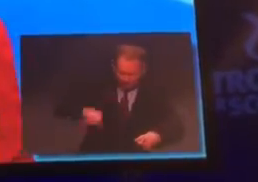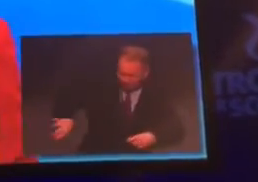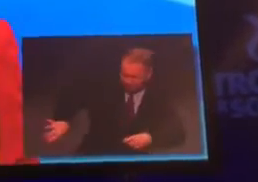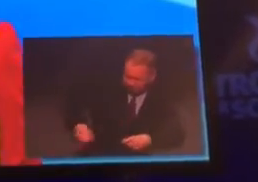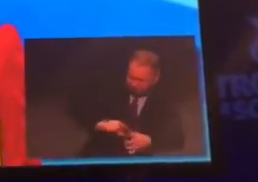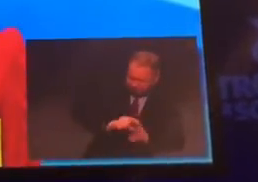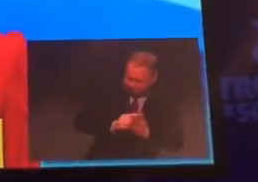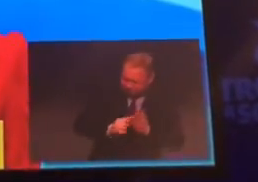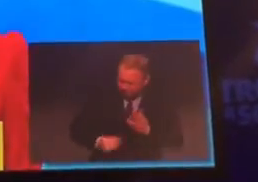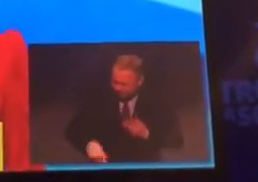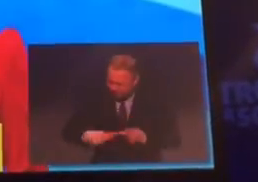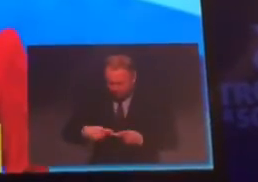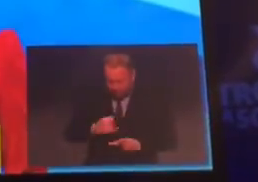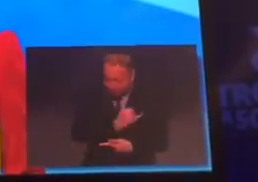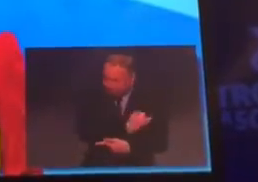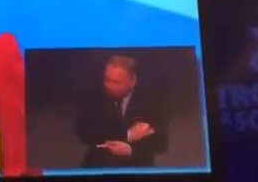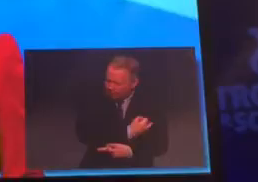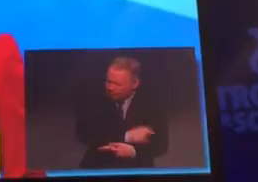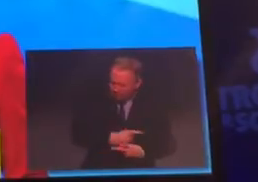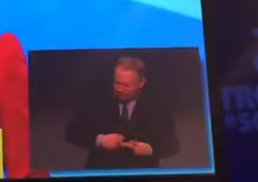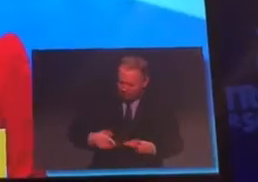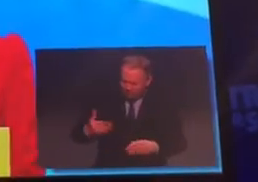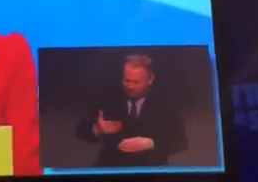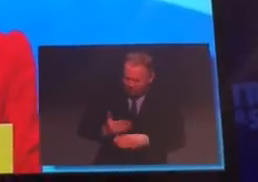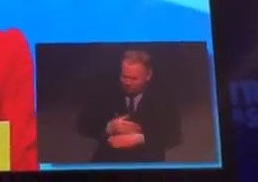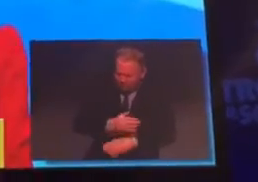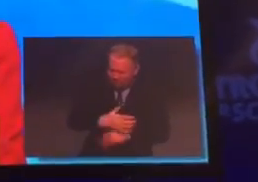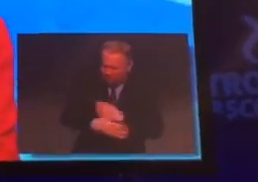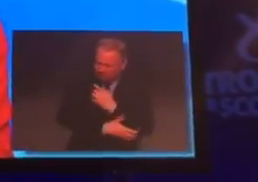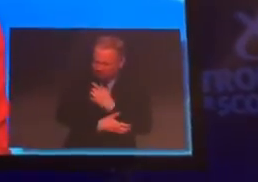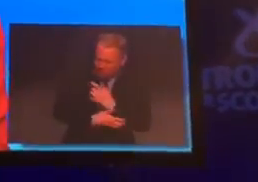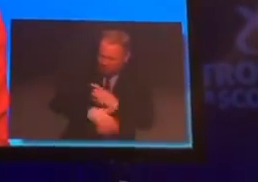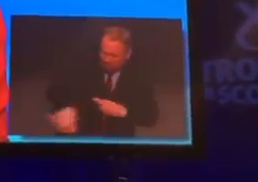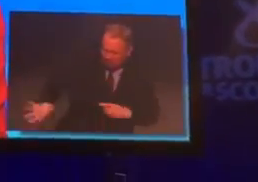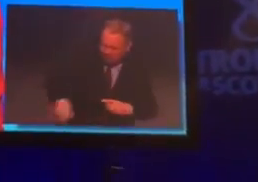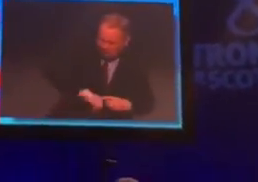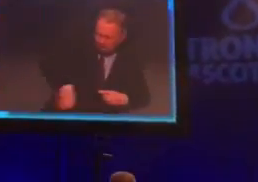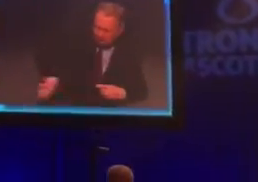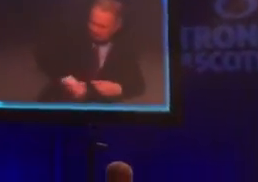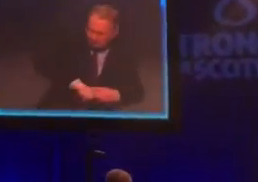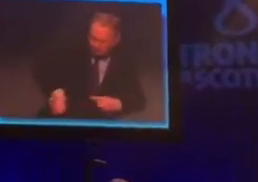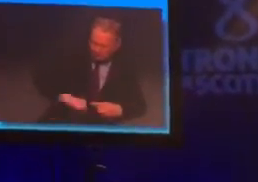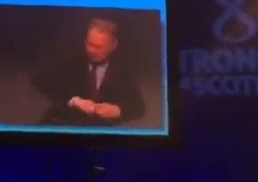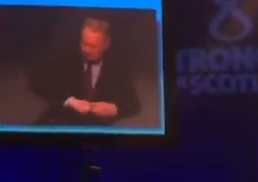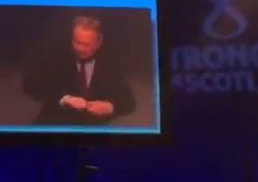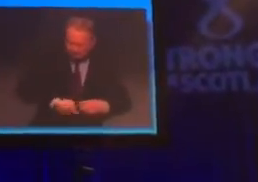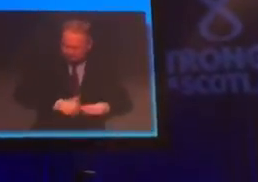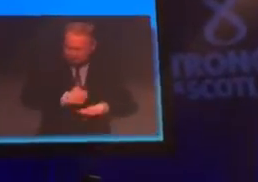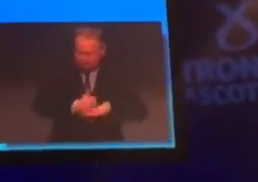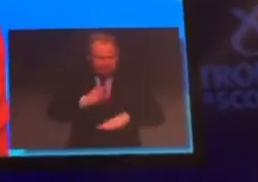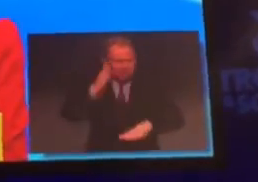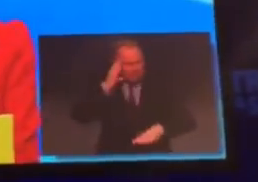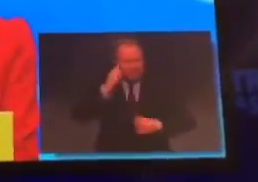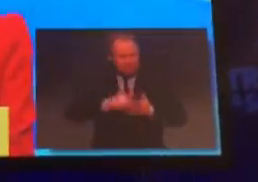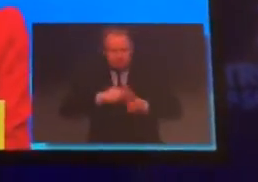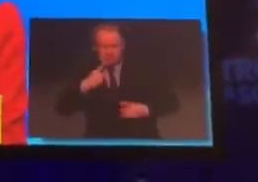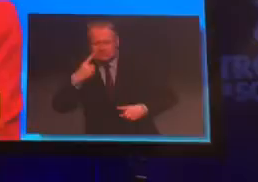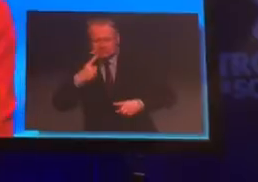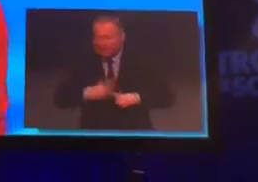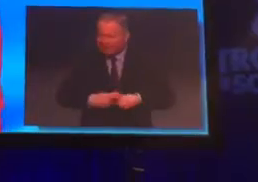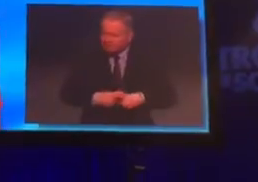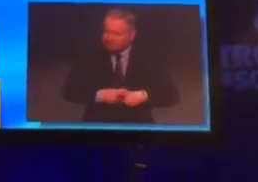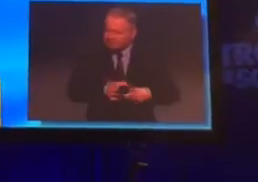disabled, the vulnerable and the working poor. The party of the bedroom tax, the party that